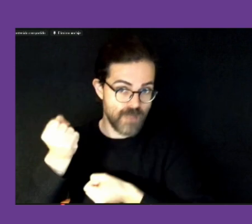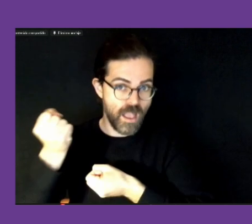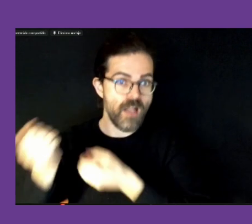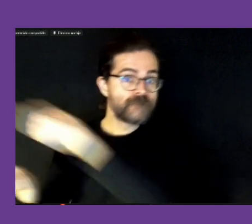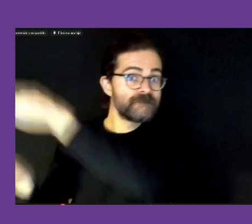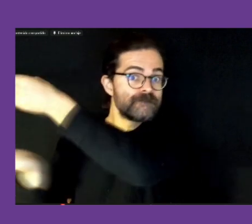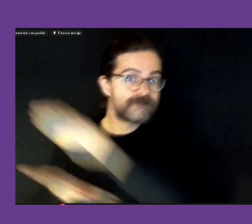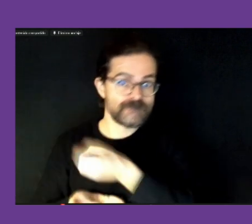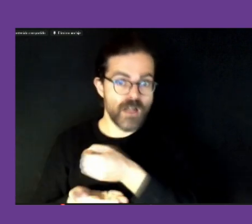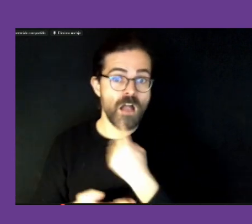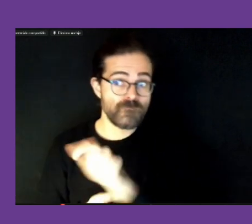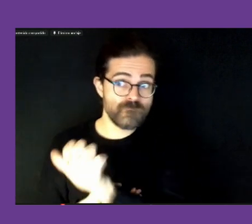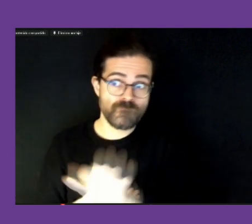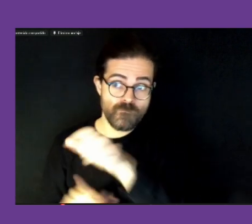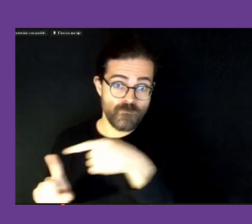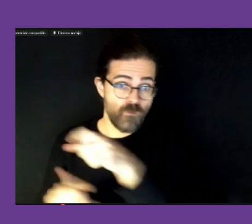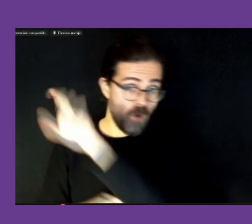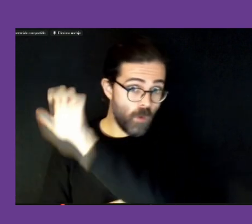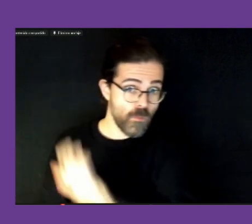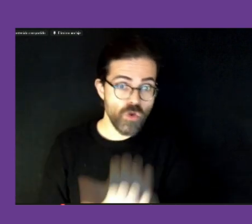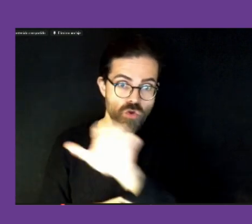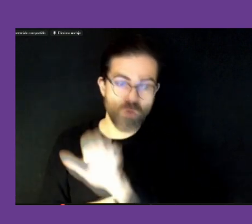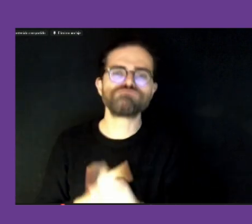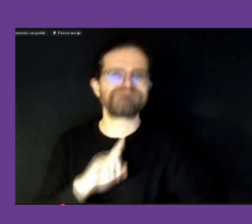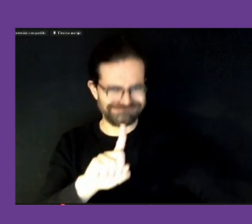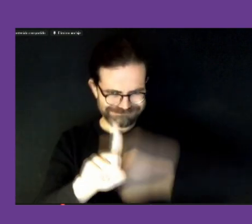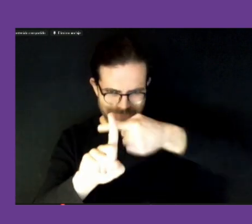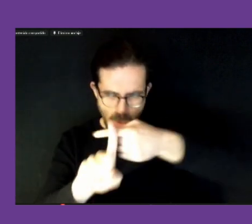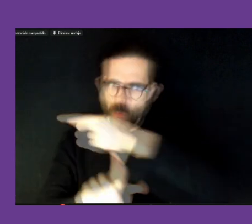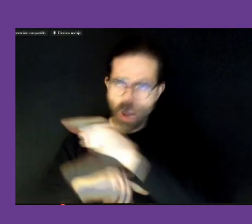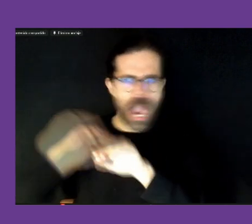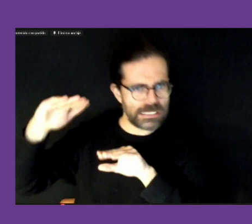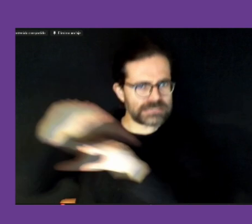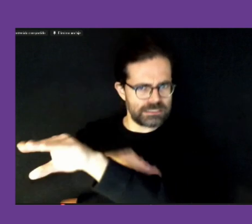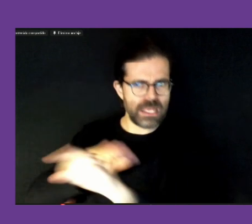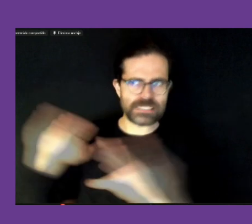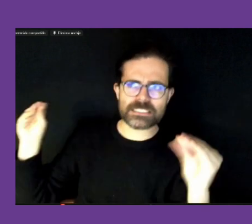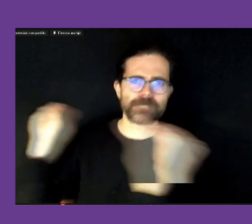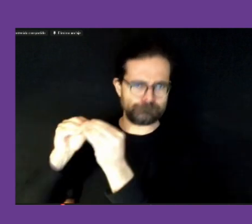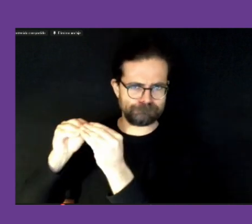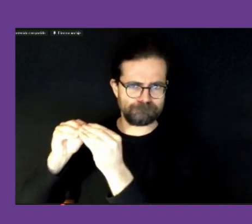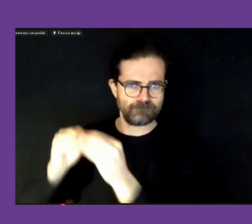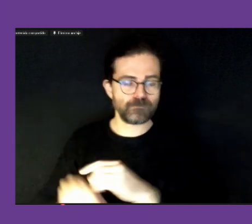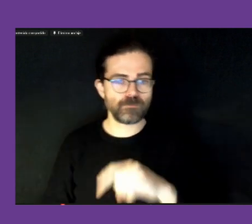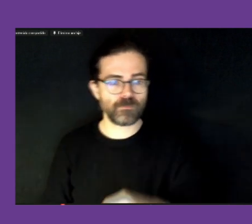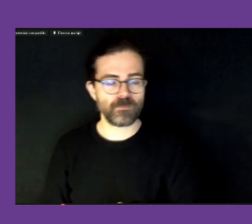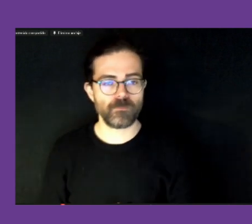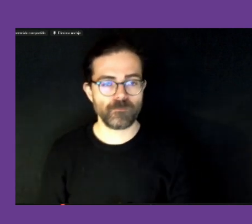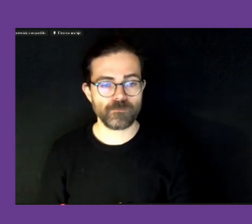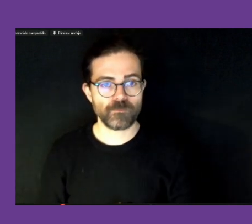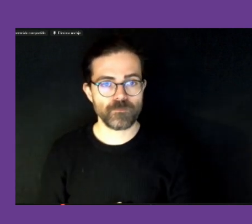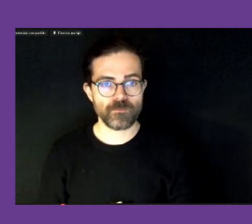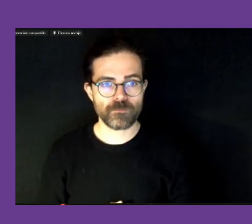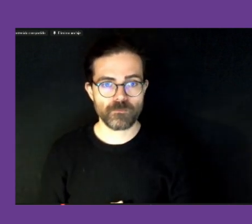obligation to take accessibility into consideration. And afterwards, with the adoption of